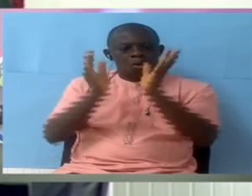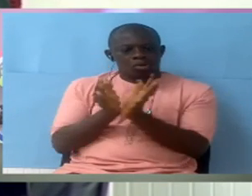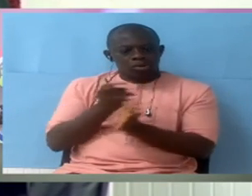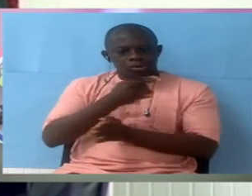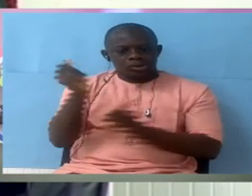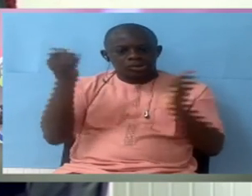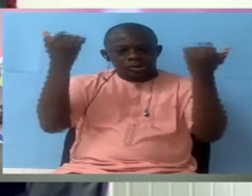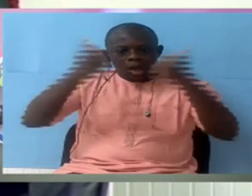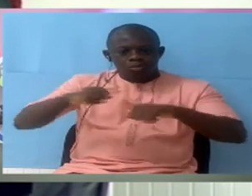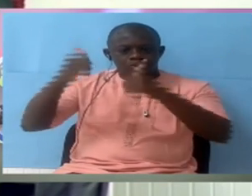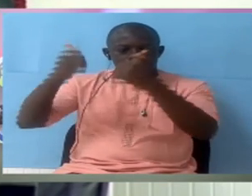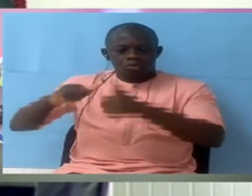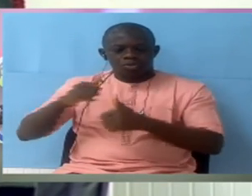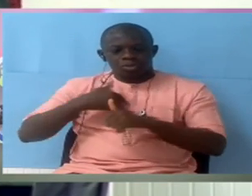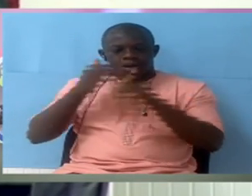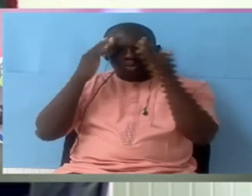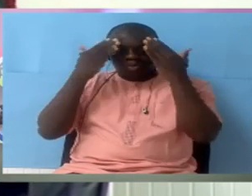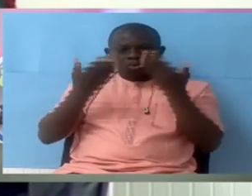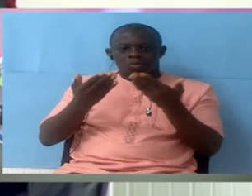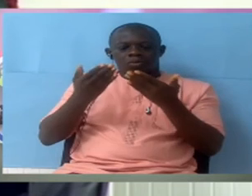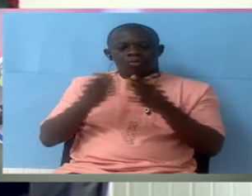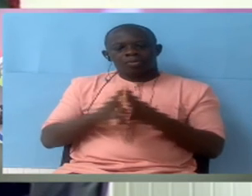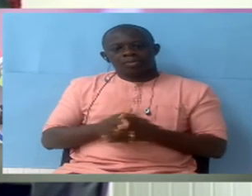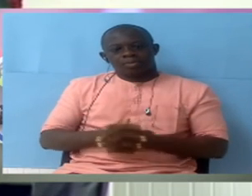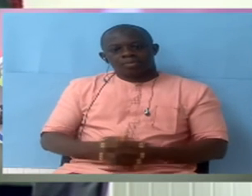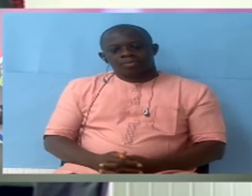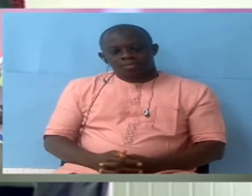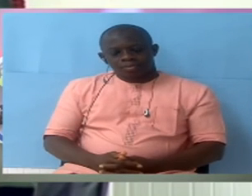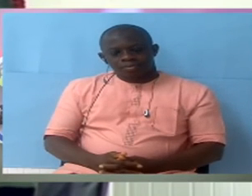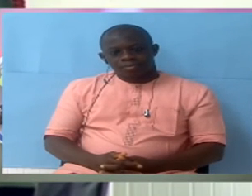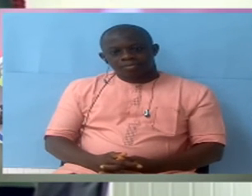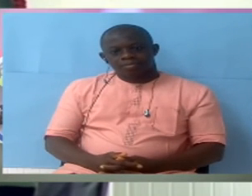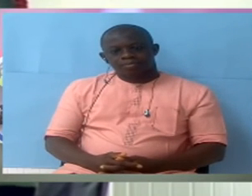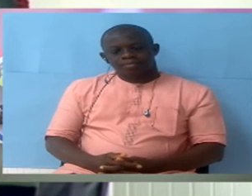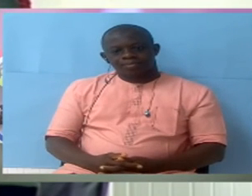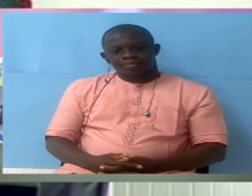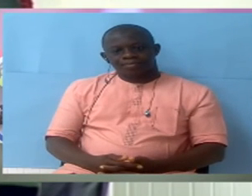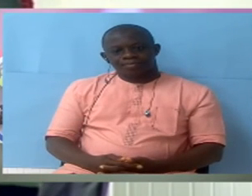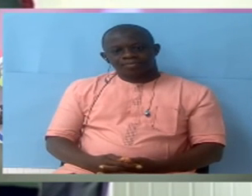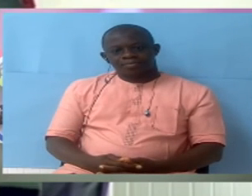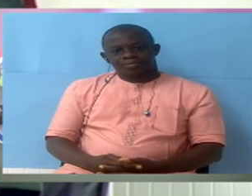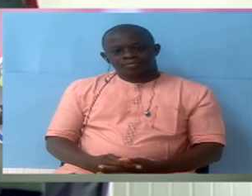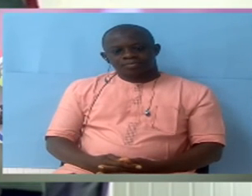aware. Bon li yepp ngi don dox te man yegumako. So